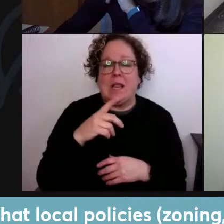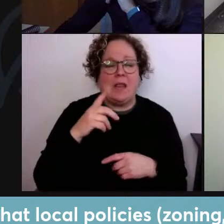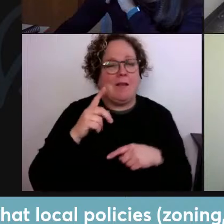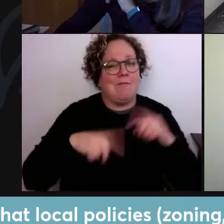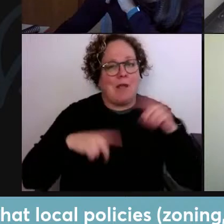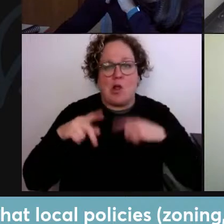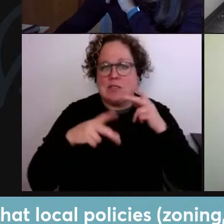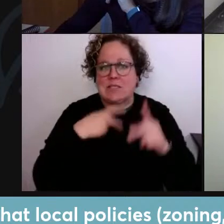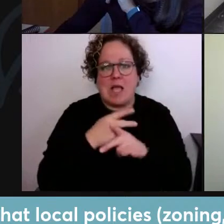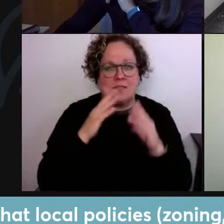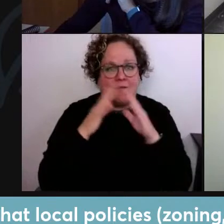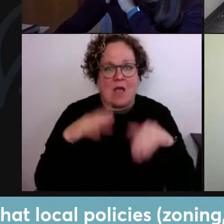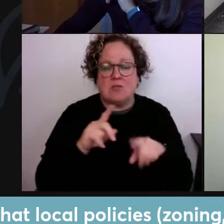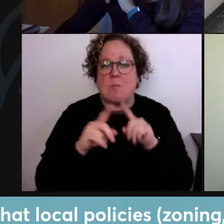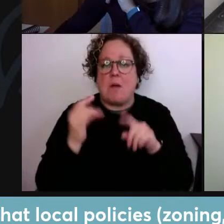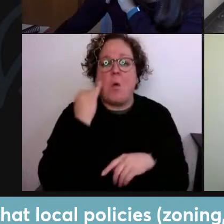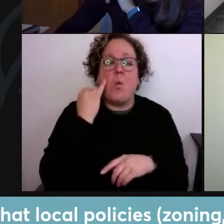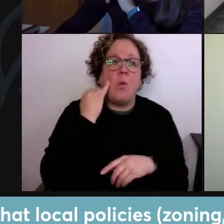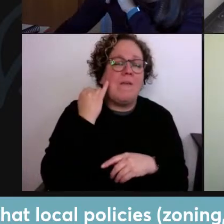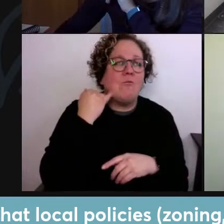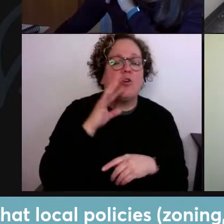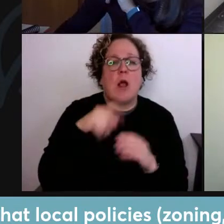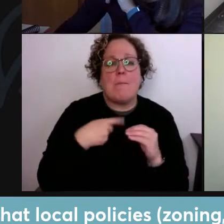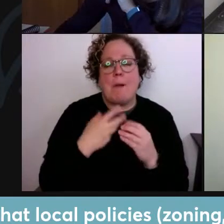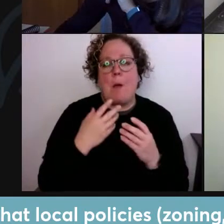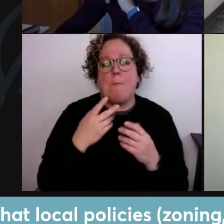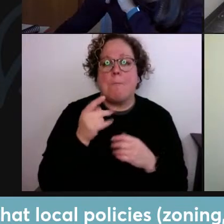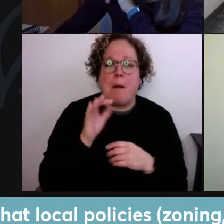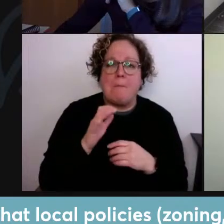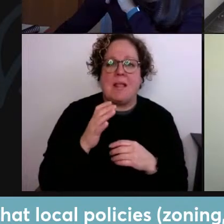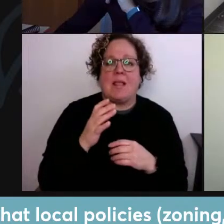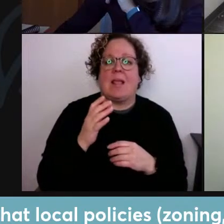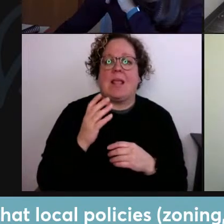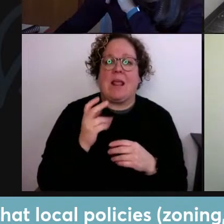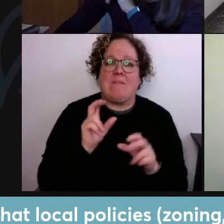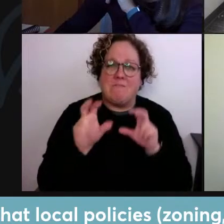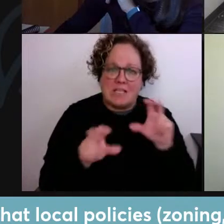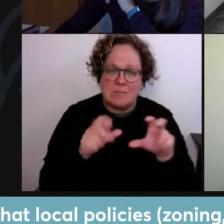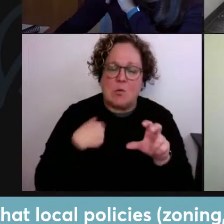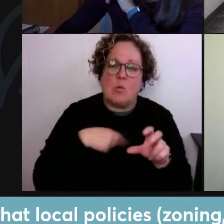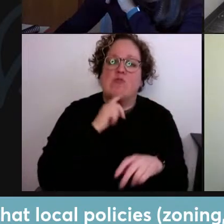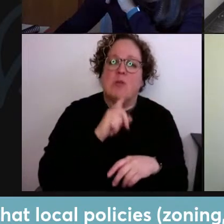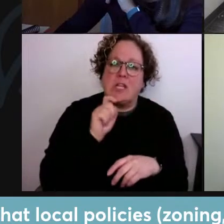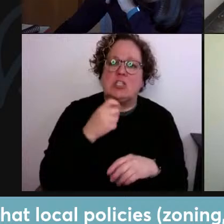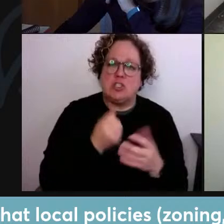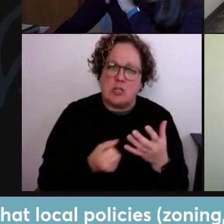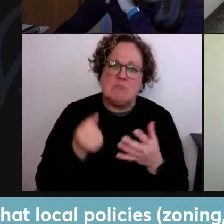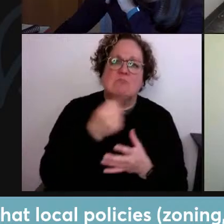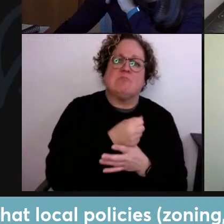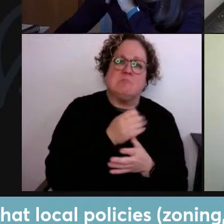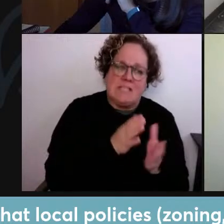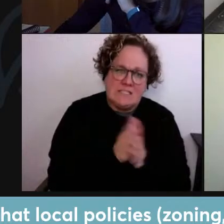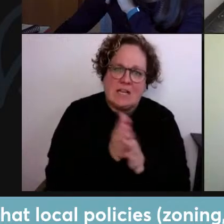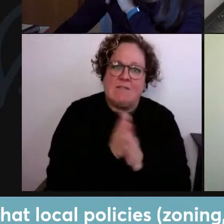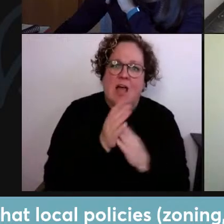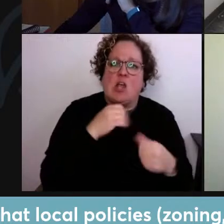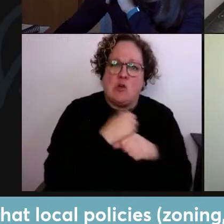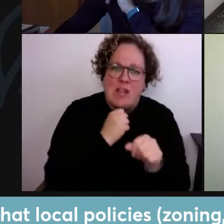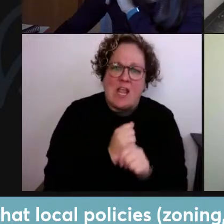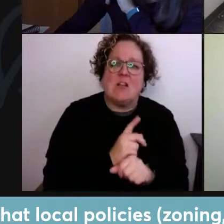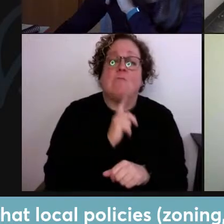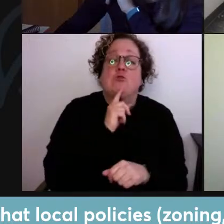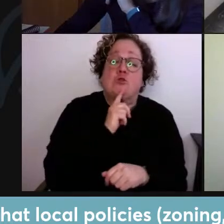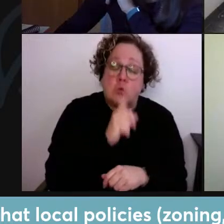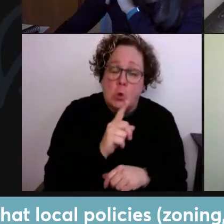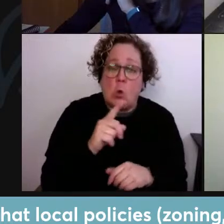we talk about public investments, we should incentivize, prioritize the creation of truly affordable housing for